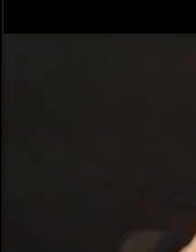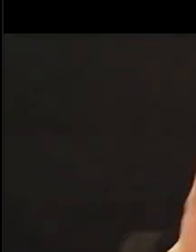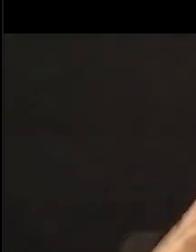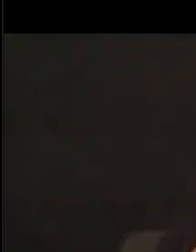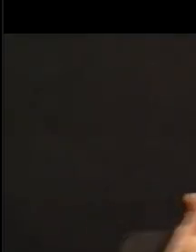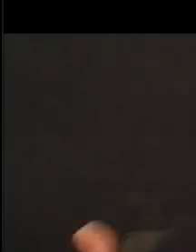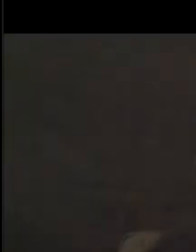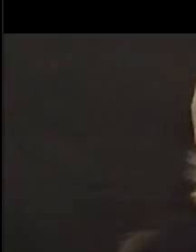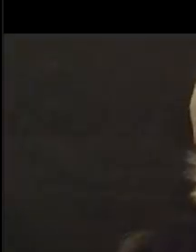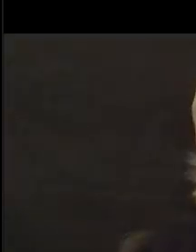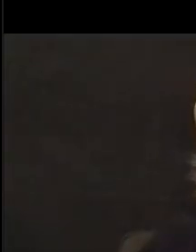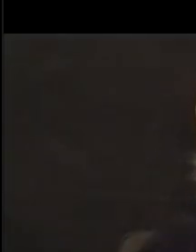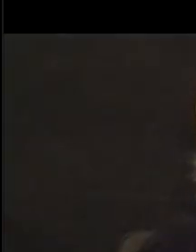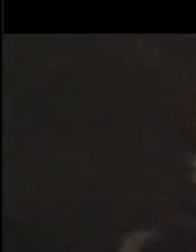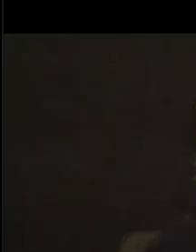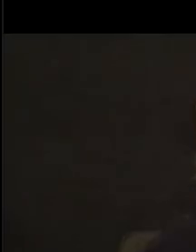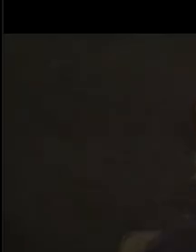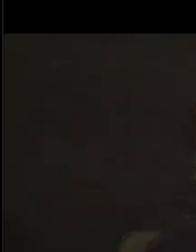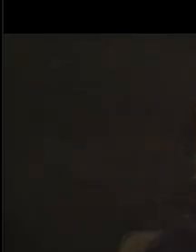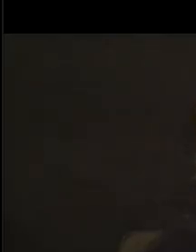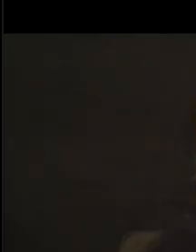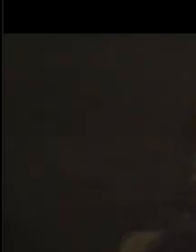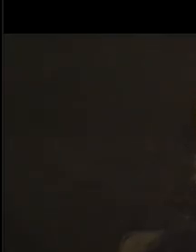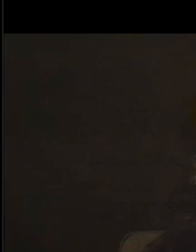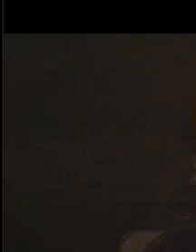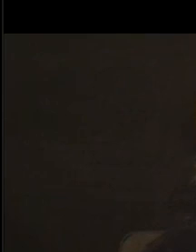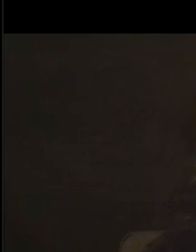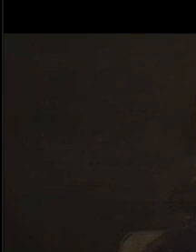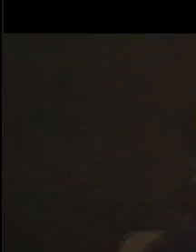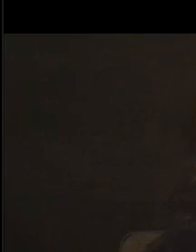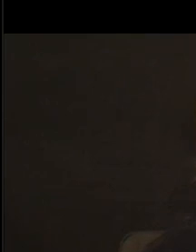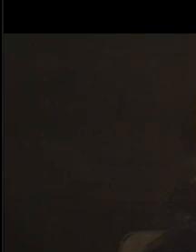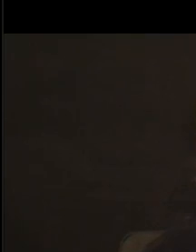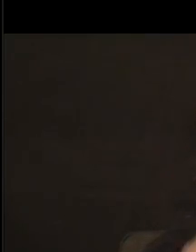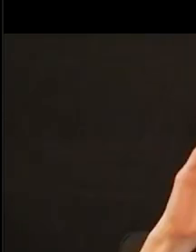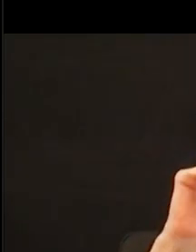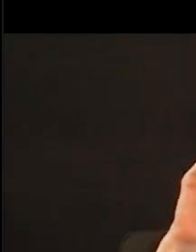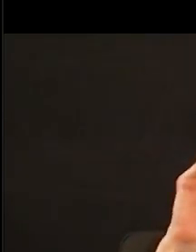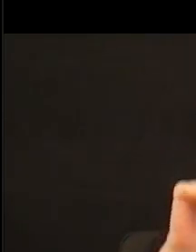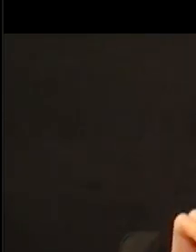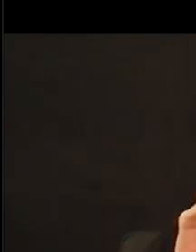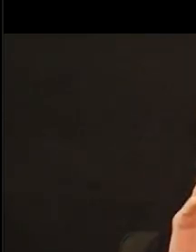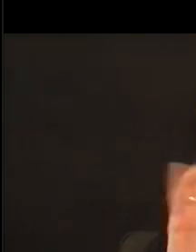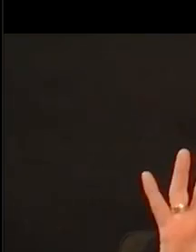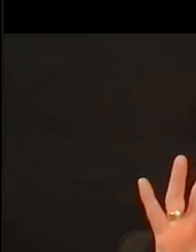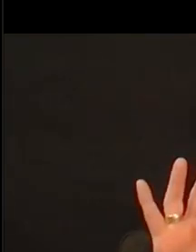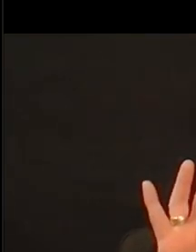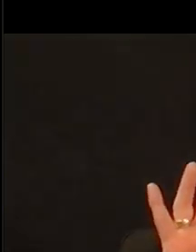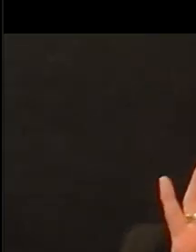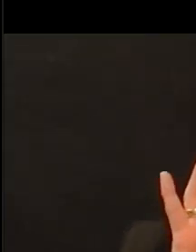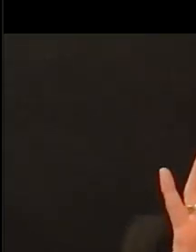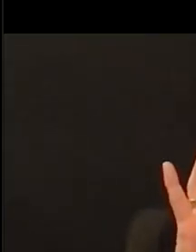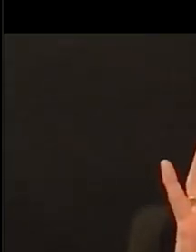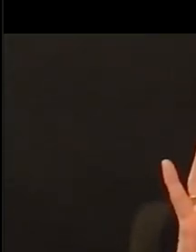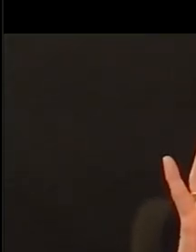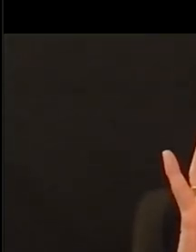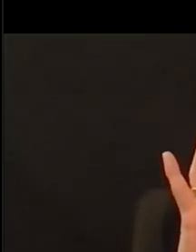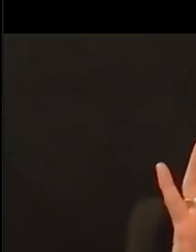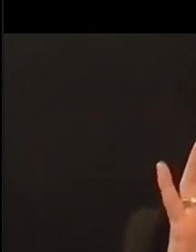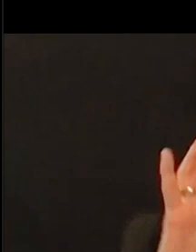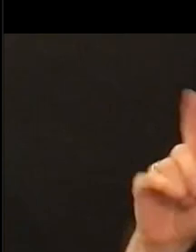Perfect. Okay, so the first one is the coral reef right here. And the coral reef is really